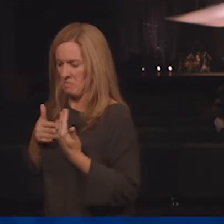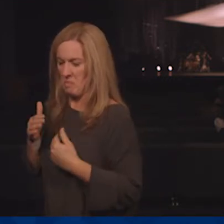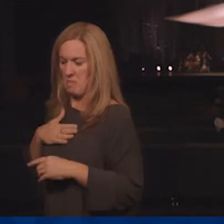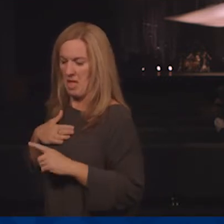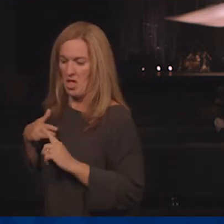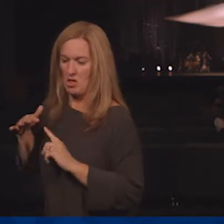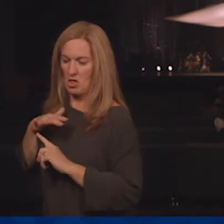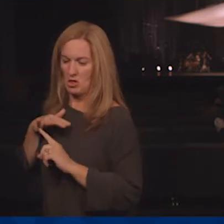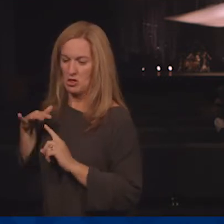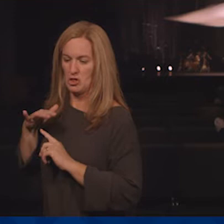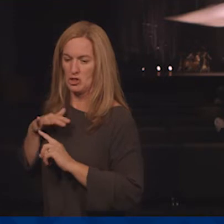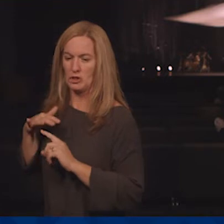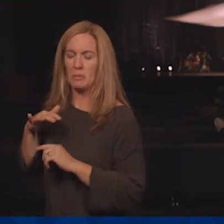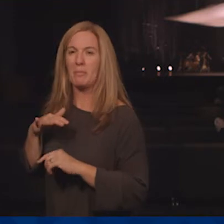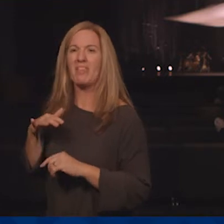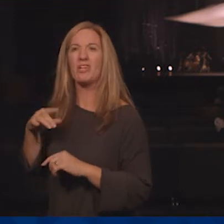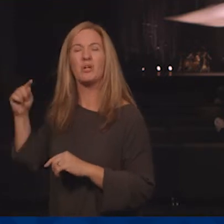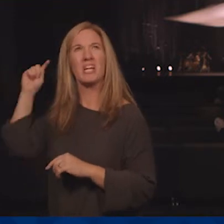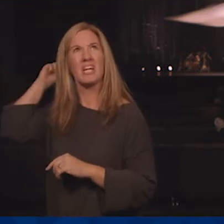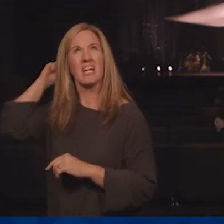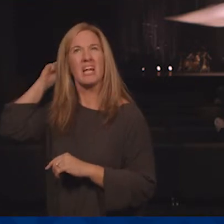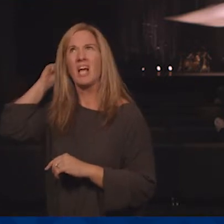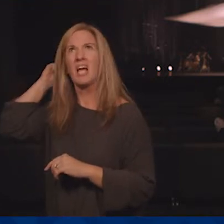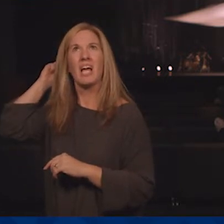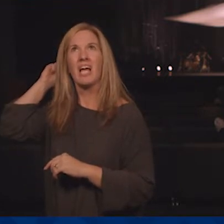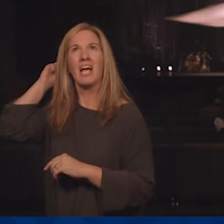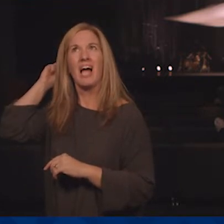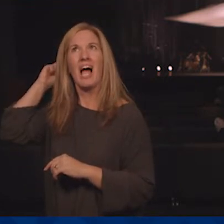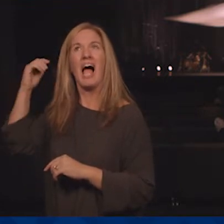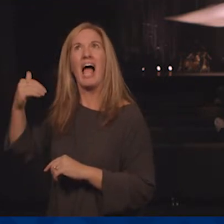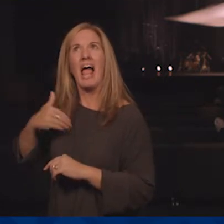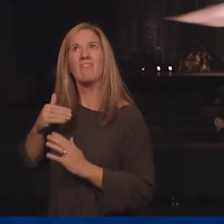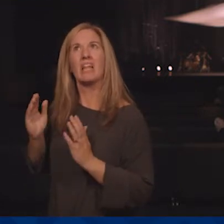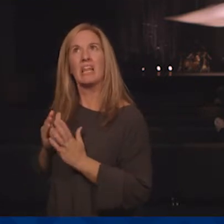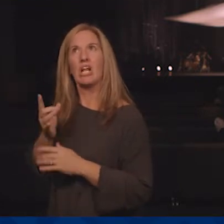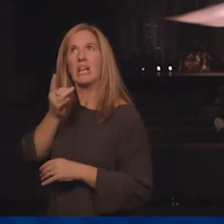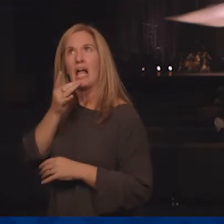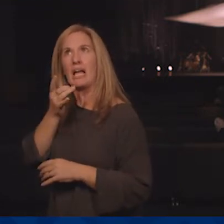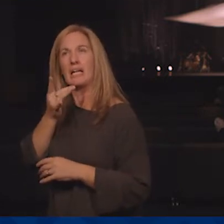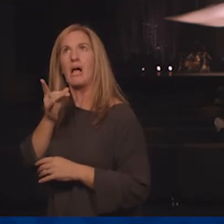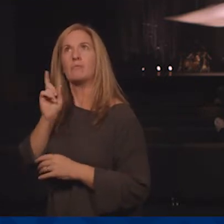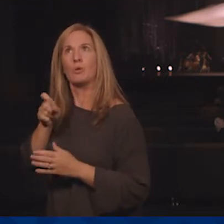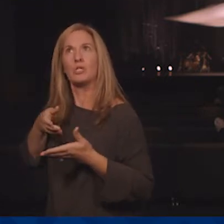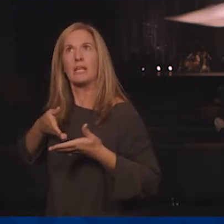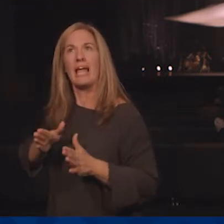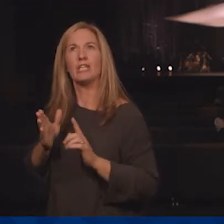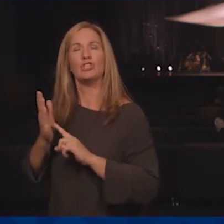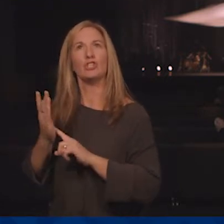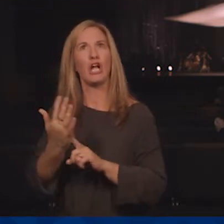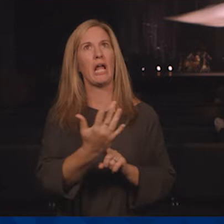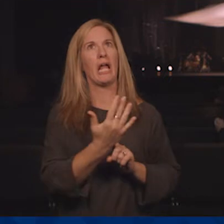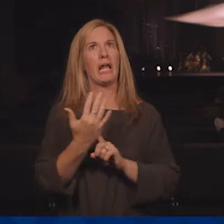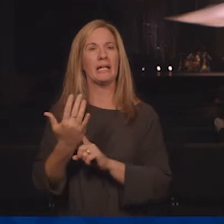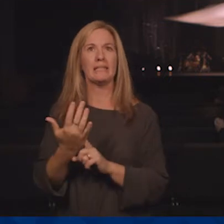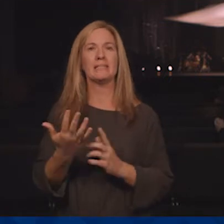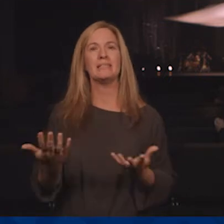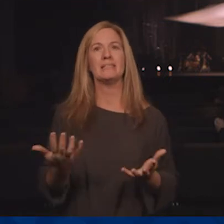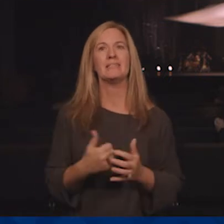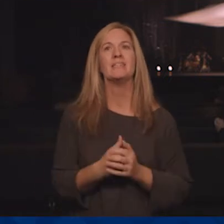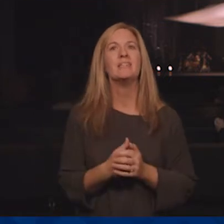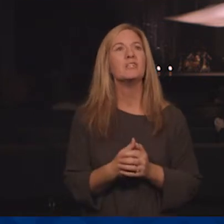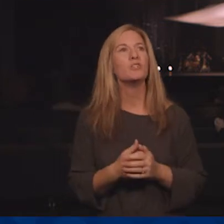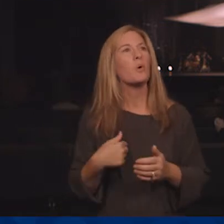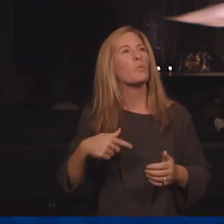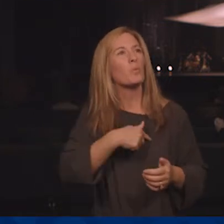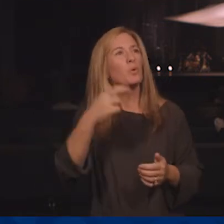mine ring in your ears. Wait a minute. I'm supposed to let it shine. So we realize that first option of completely disengaging